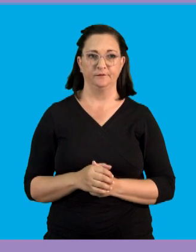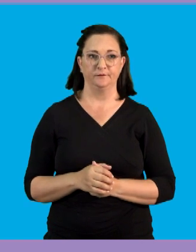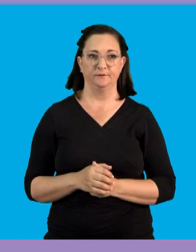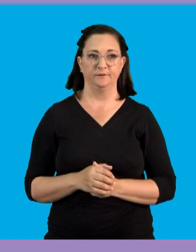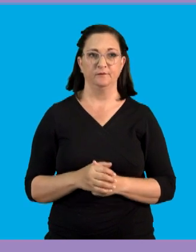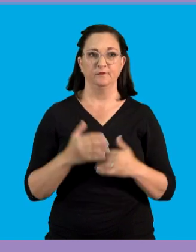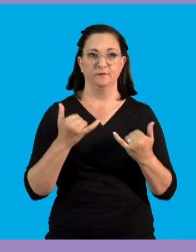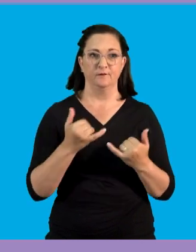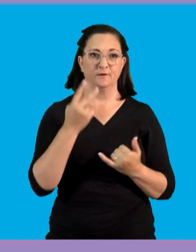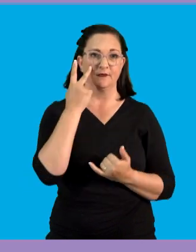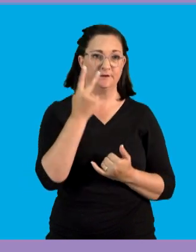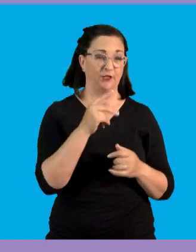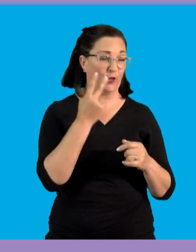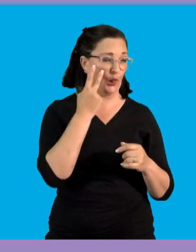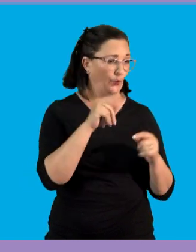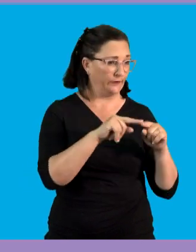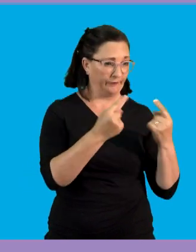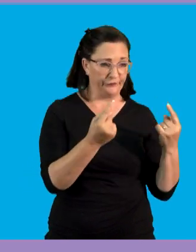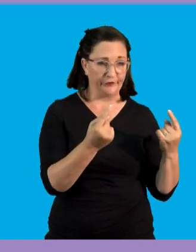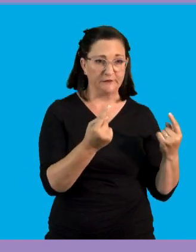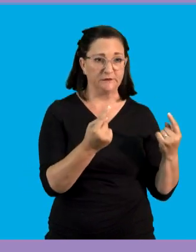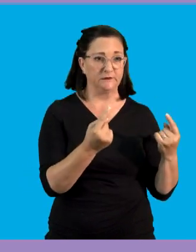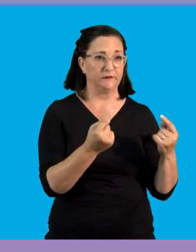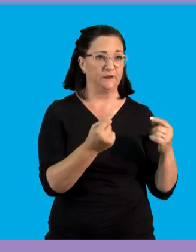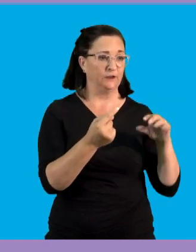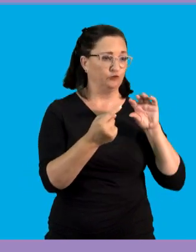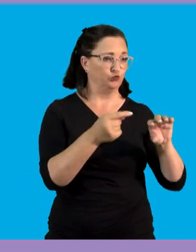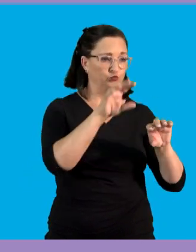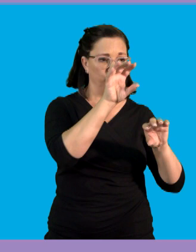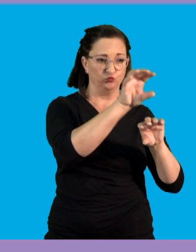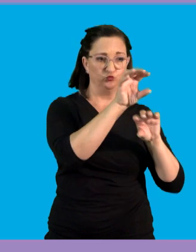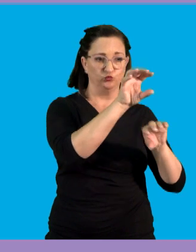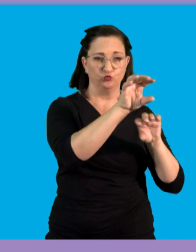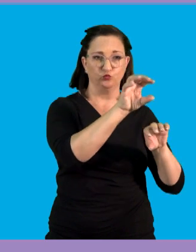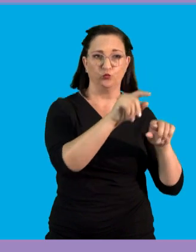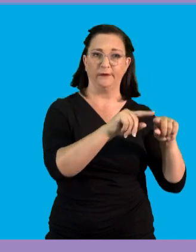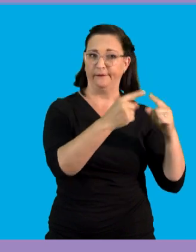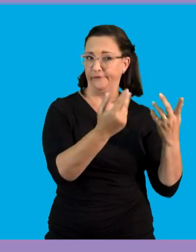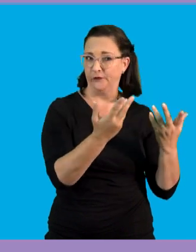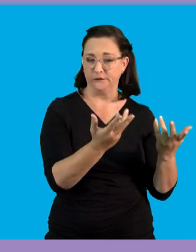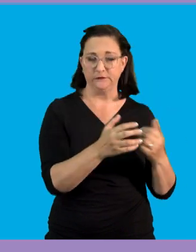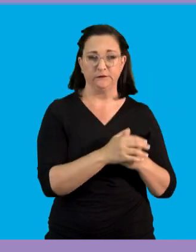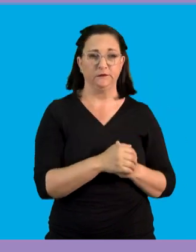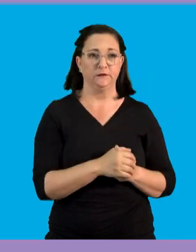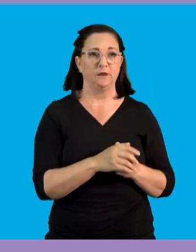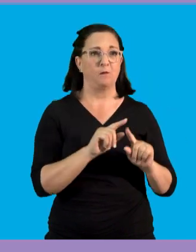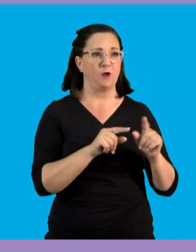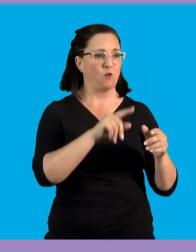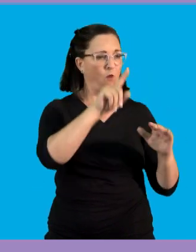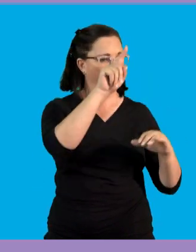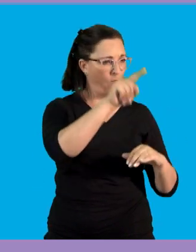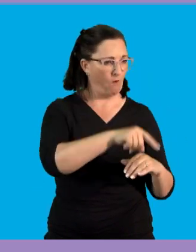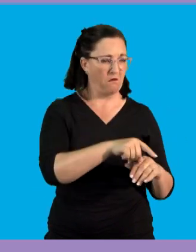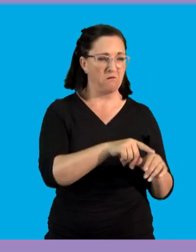you can see them there, they look different, they have different numerators and different denominators, but all